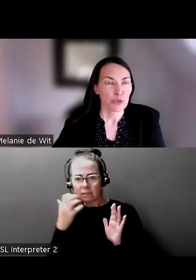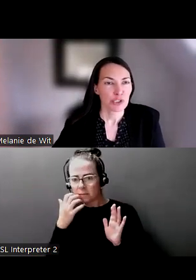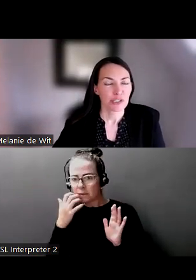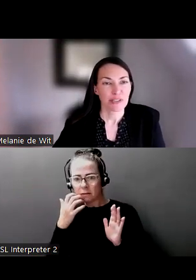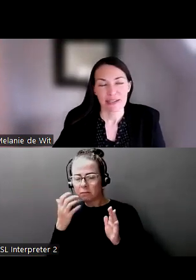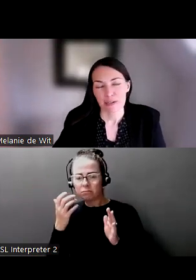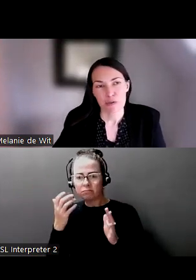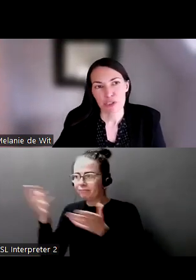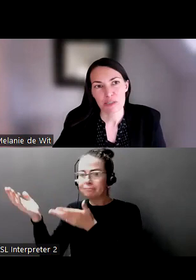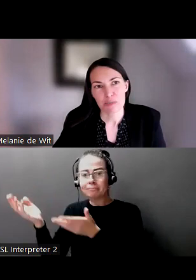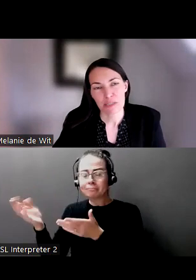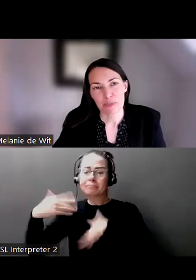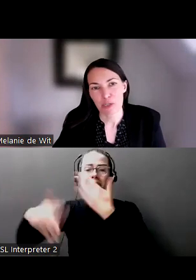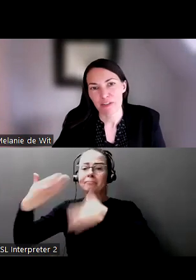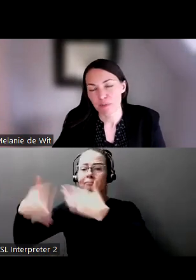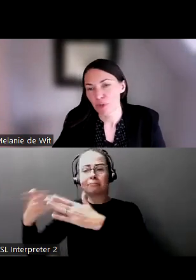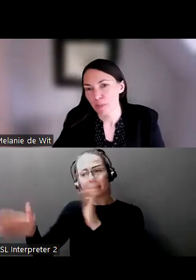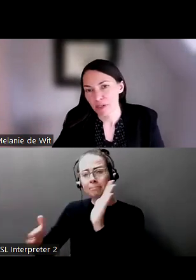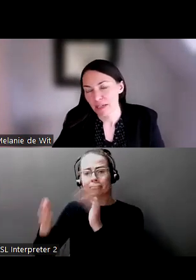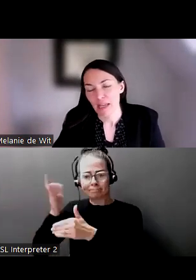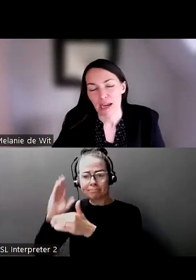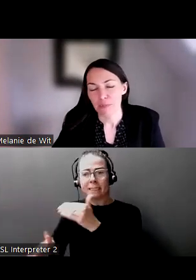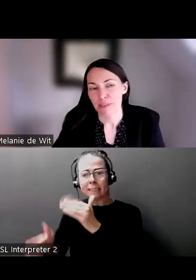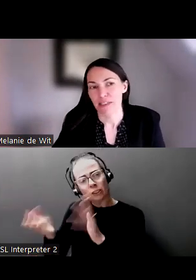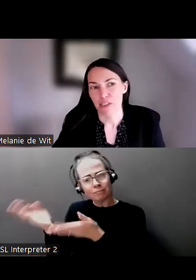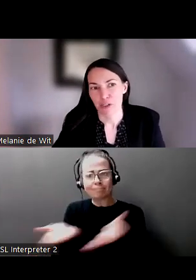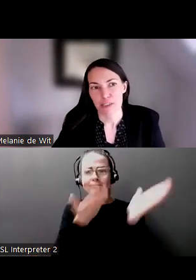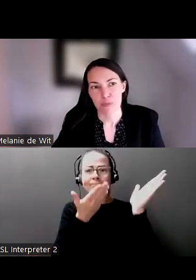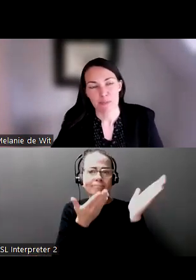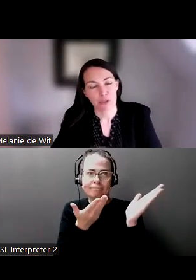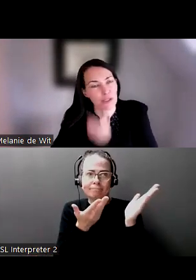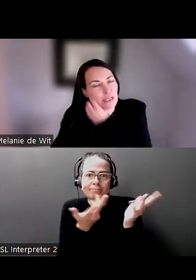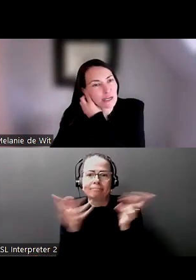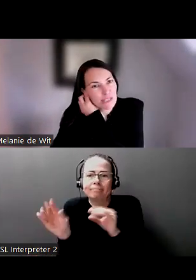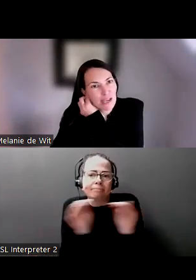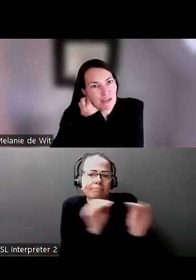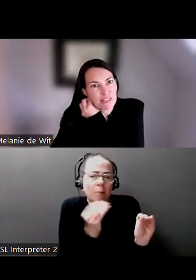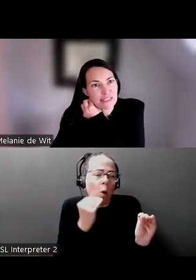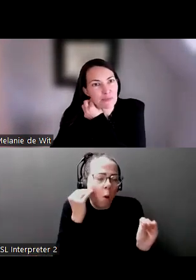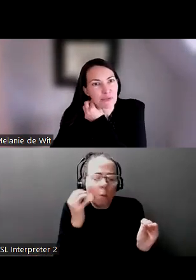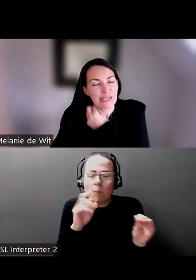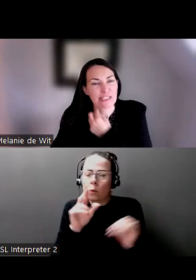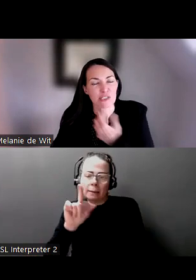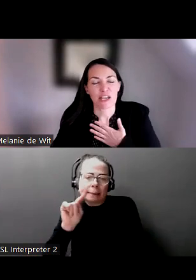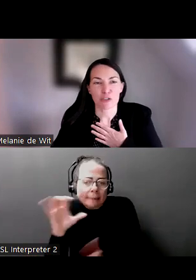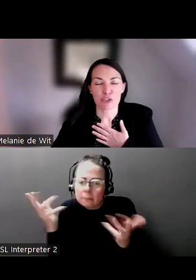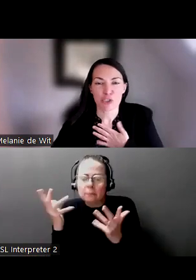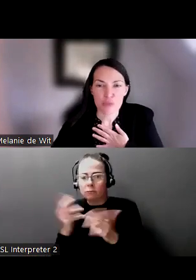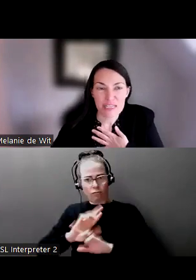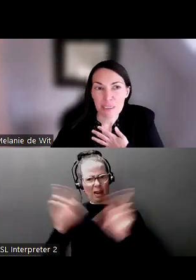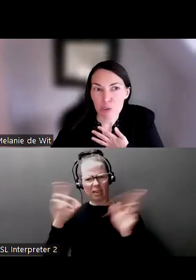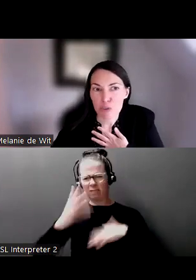So who should complete a POA for property? I really encourage people to have these in place so that